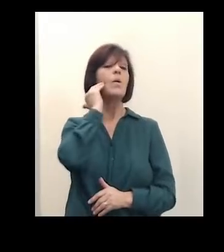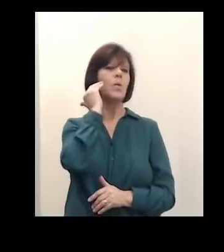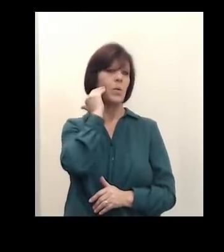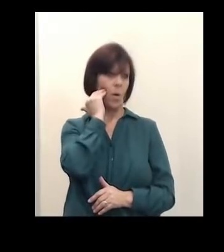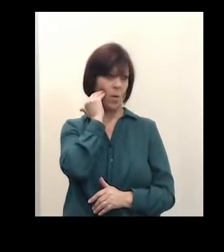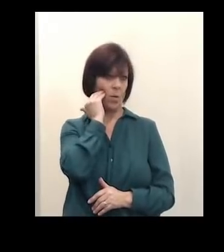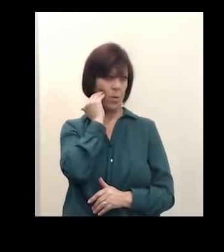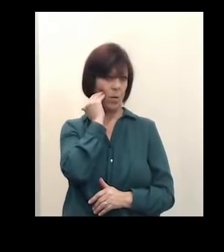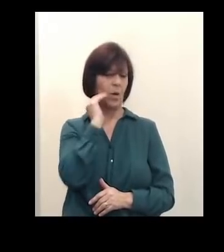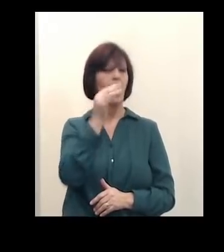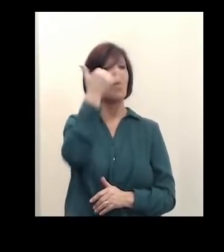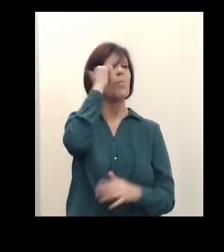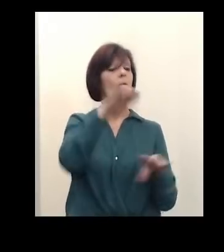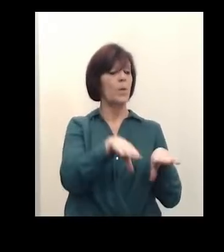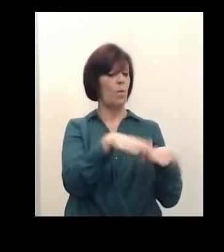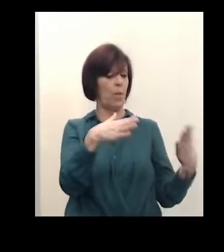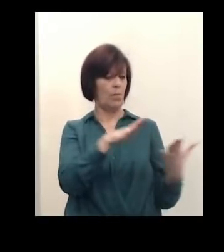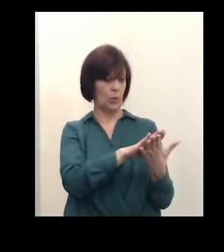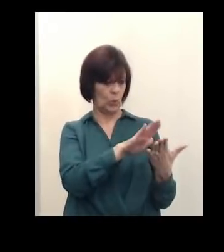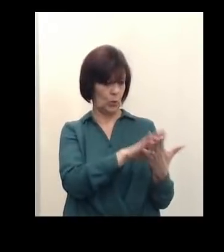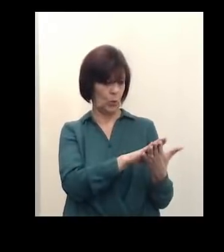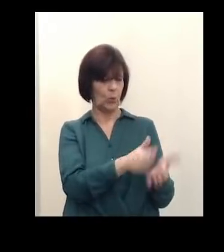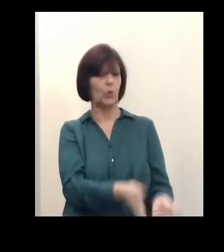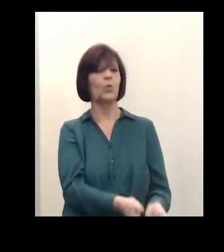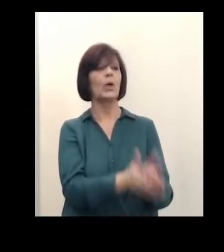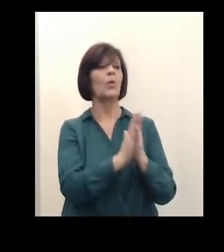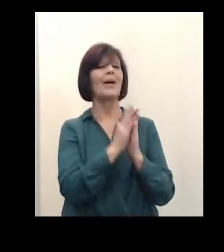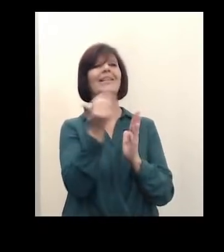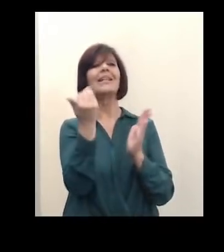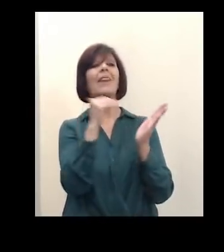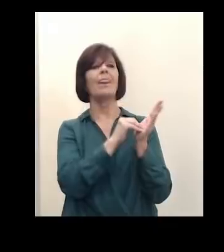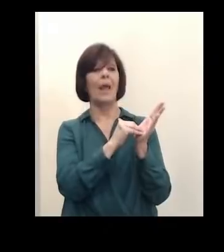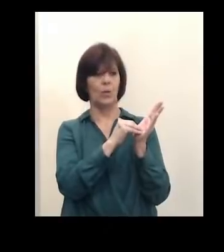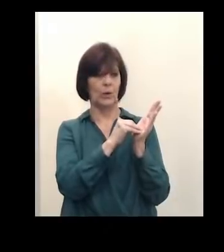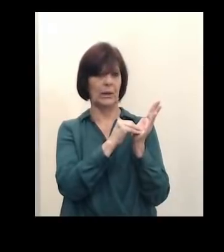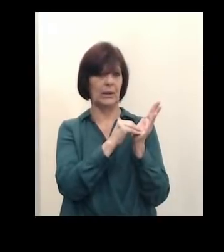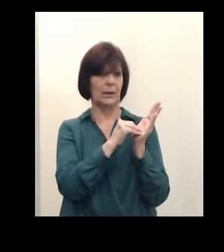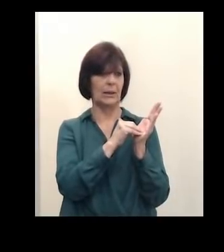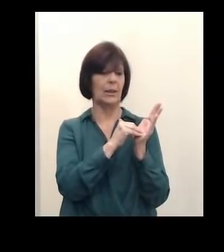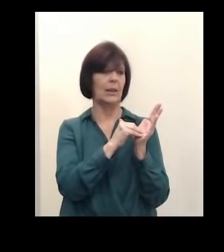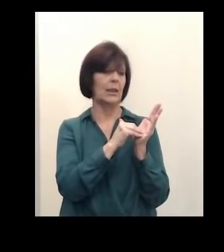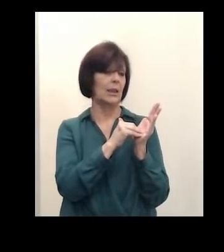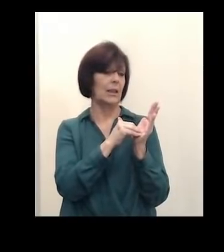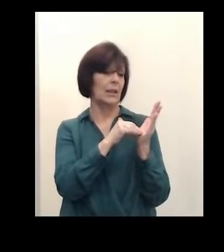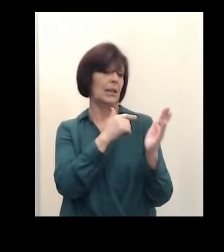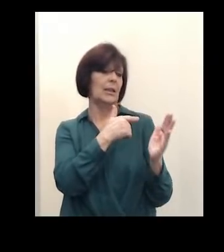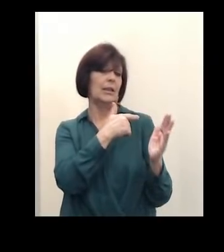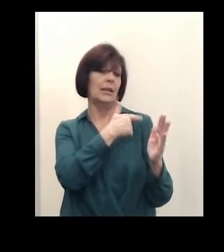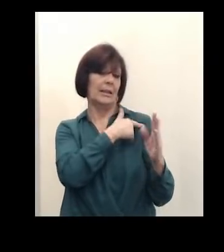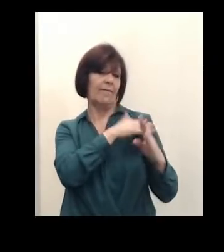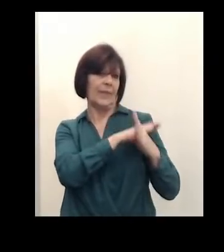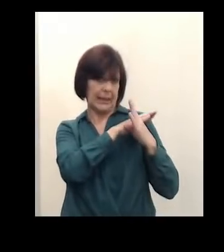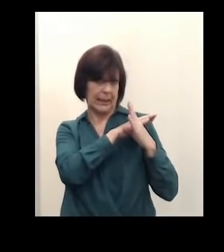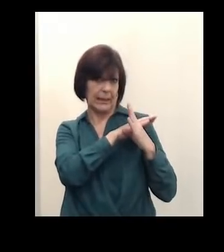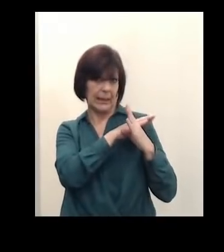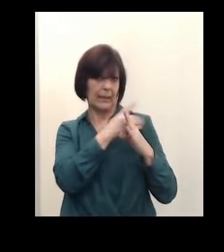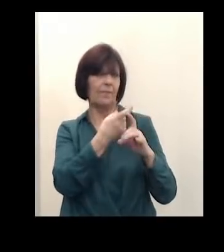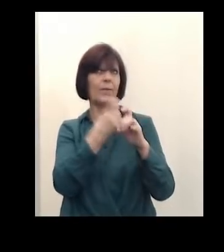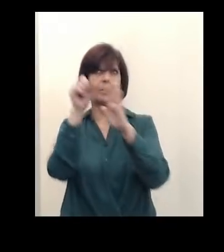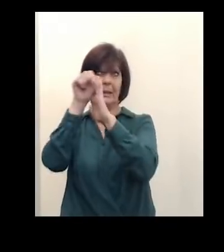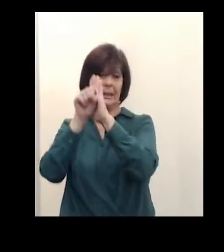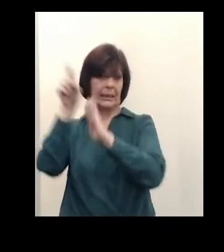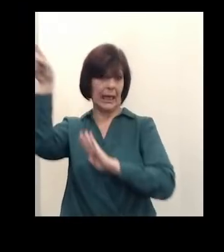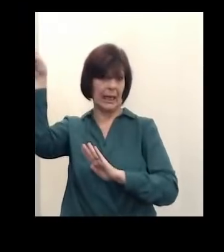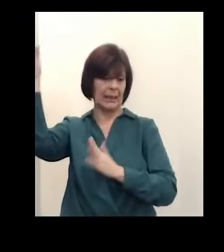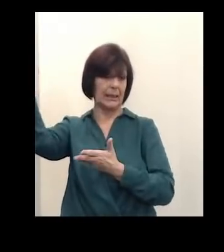the Buffalo Public Schools requested 10,000 doses of COVID-19 vaccine from the state. However,